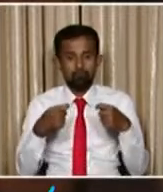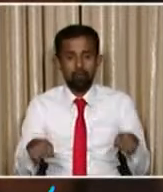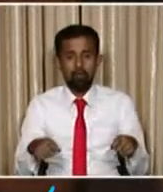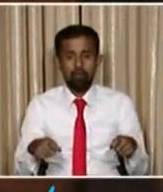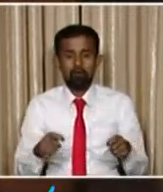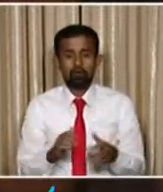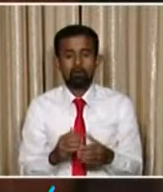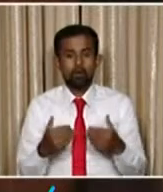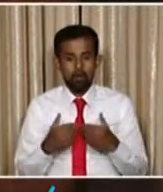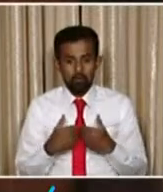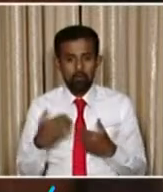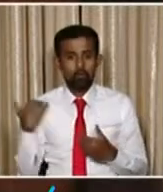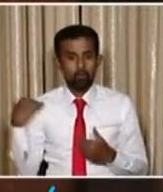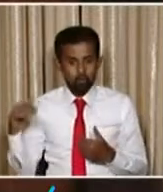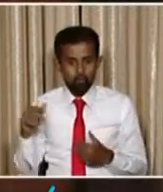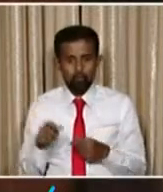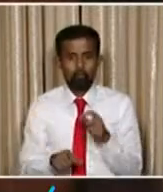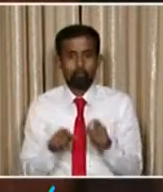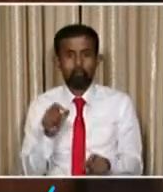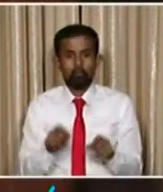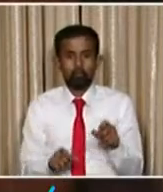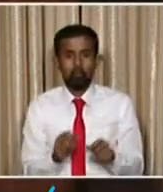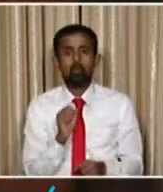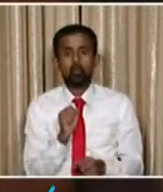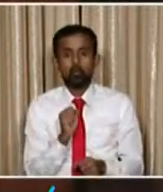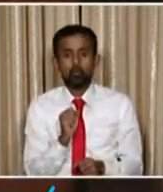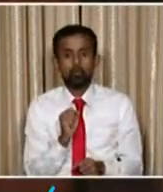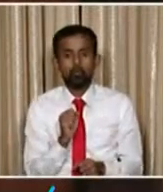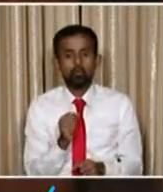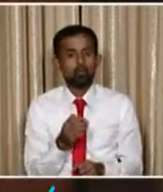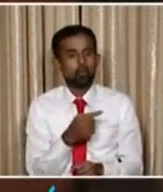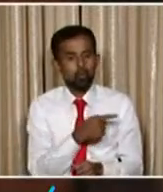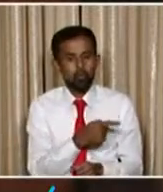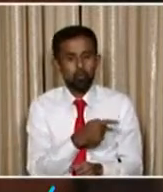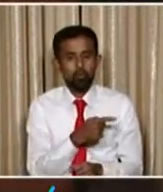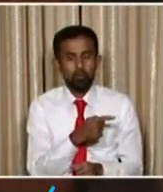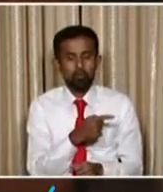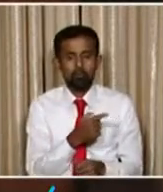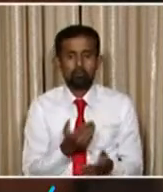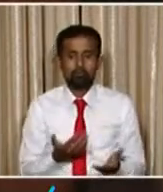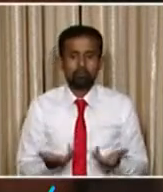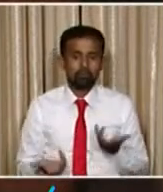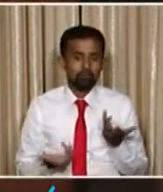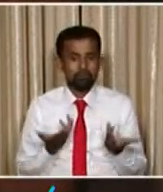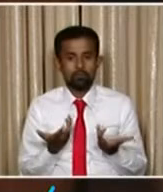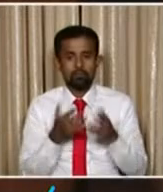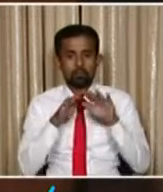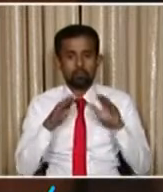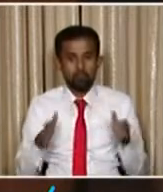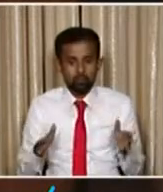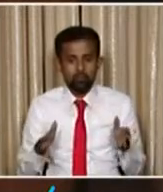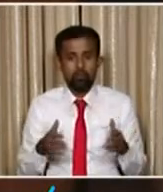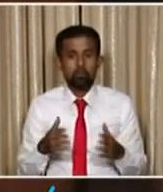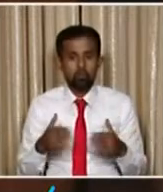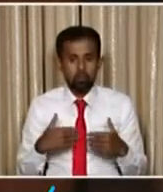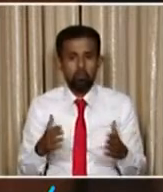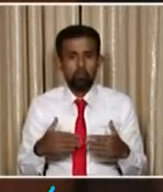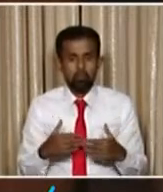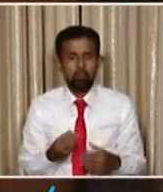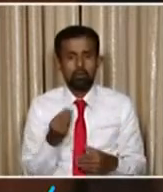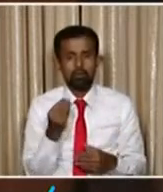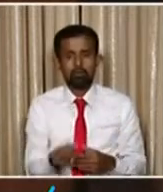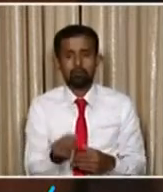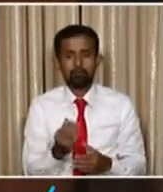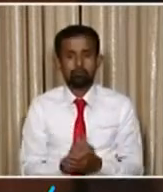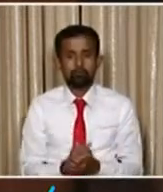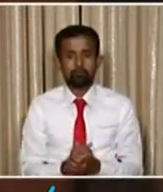citizens who had to flee this country are still living in refugee camps for over decades now? So one of the biggest